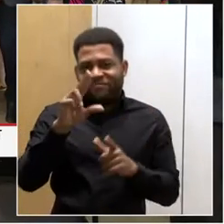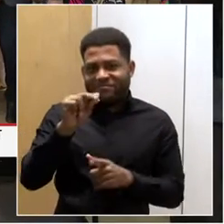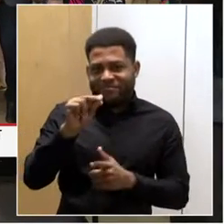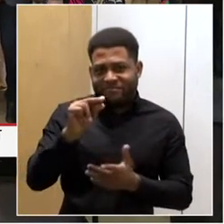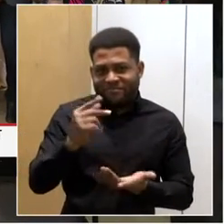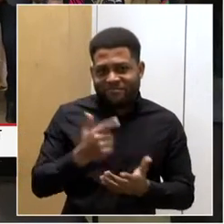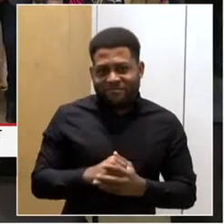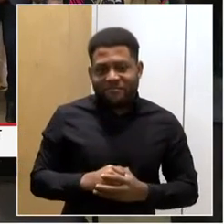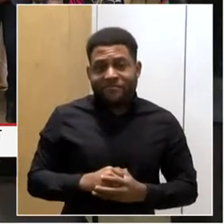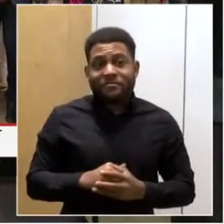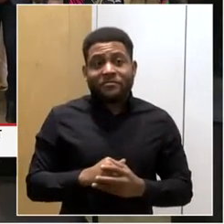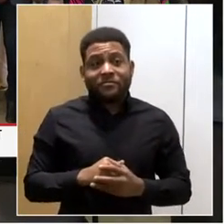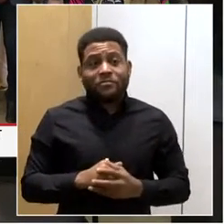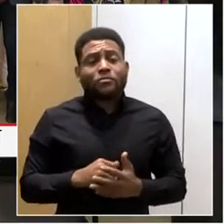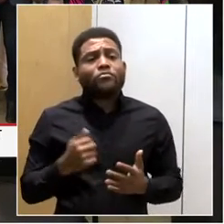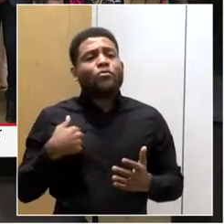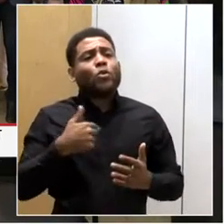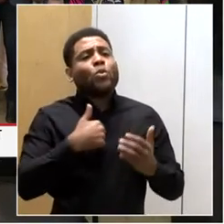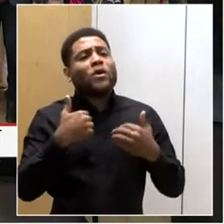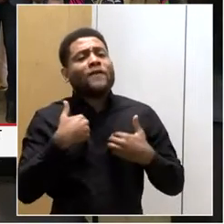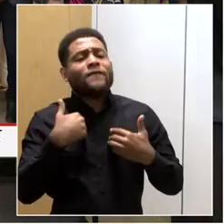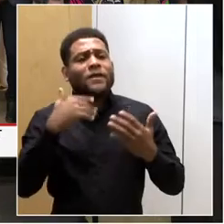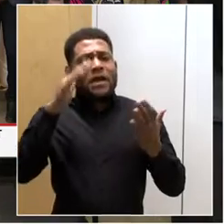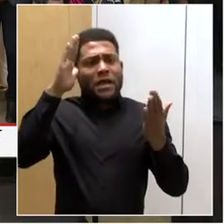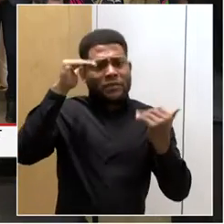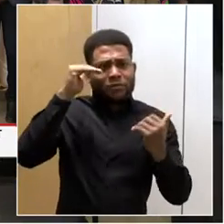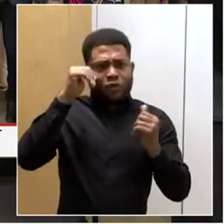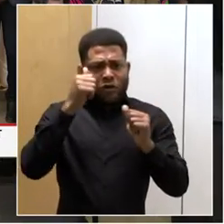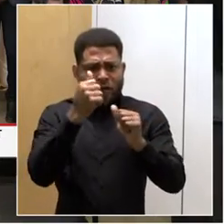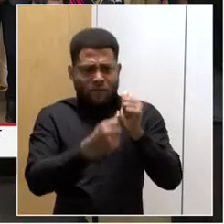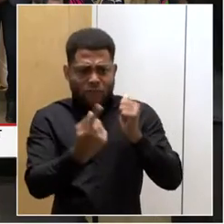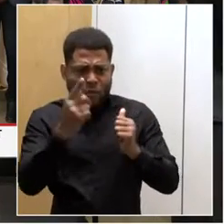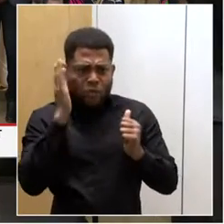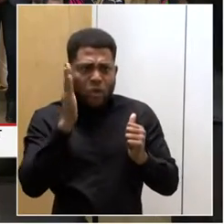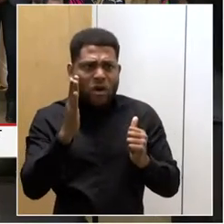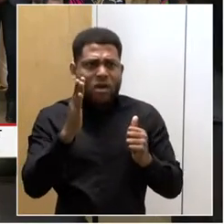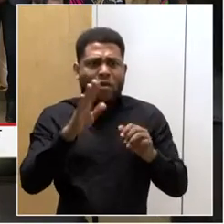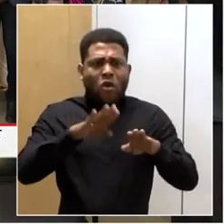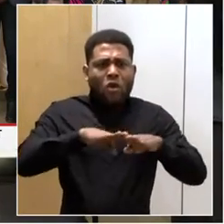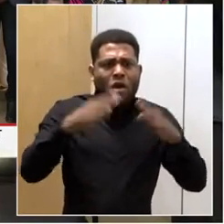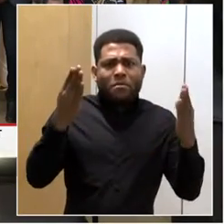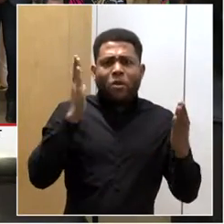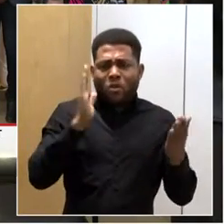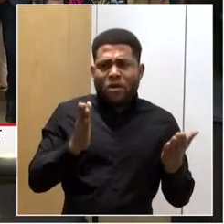into this process with the expectation that everybody wants to get open.